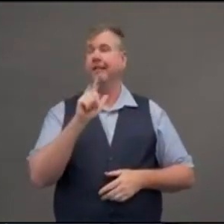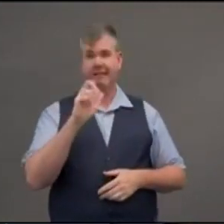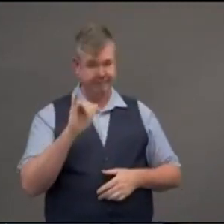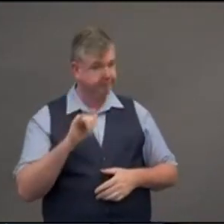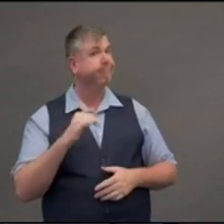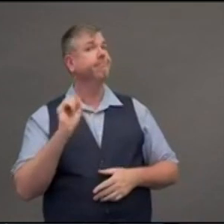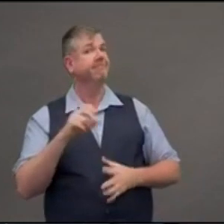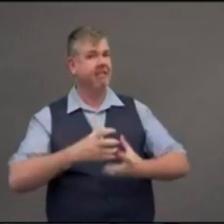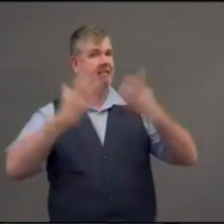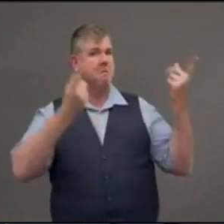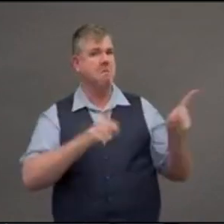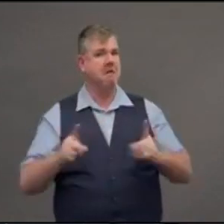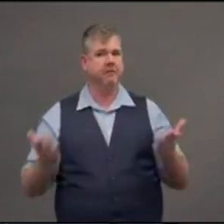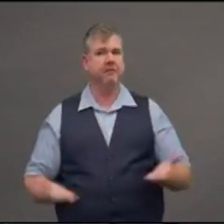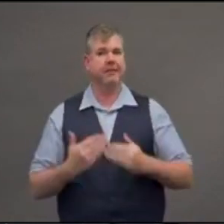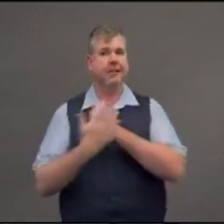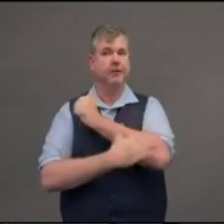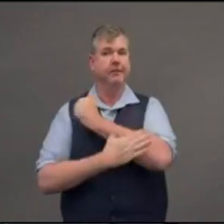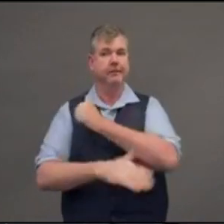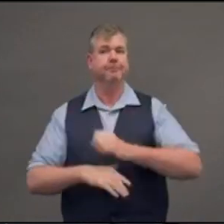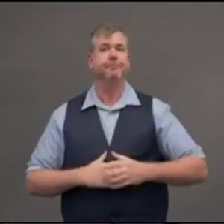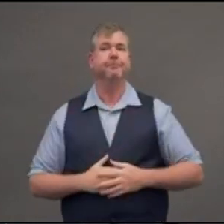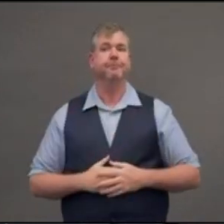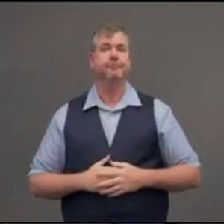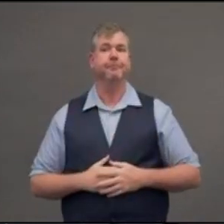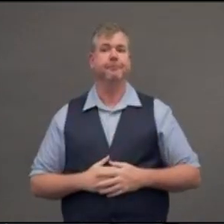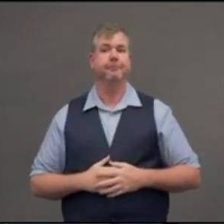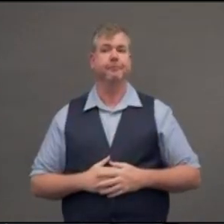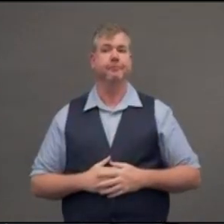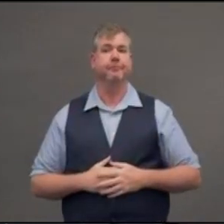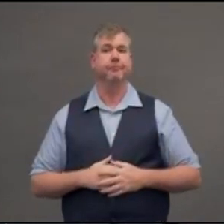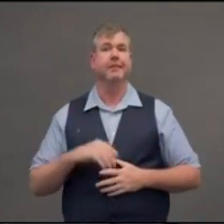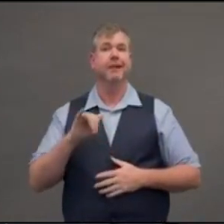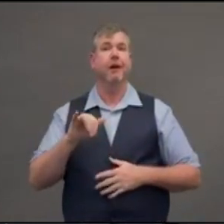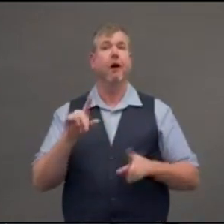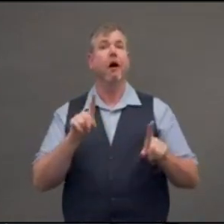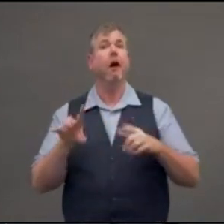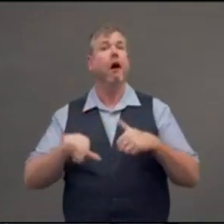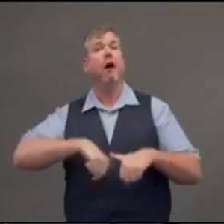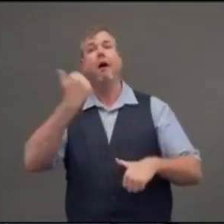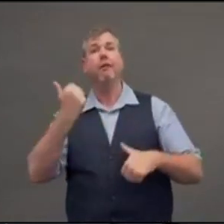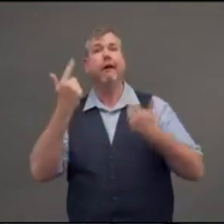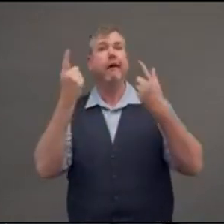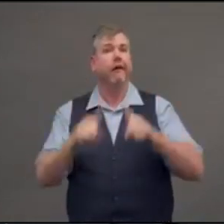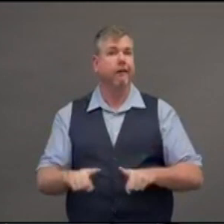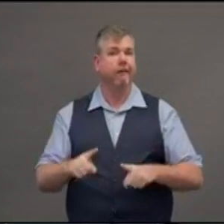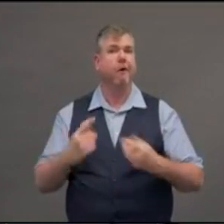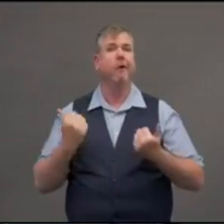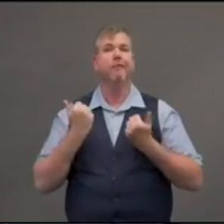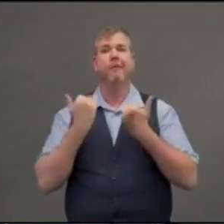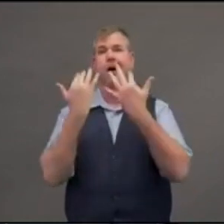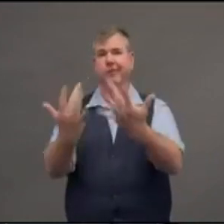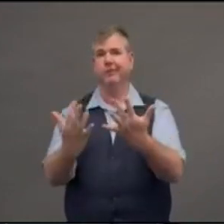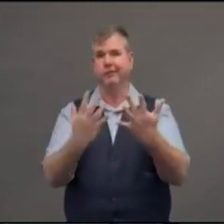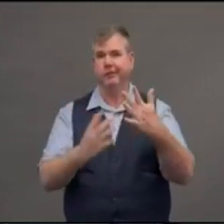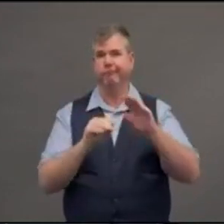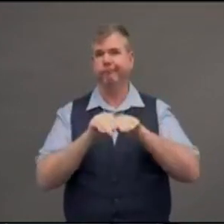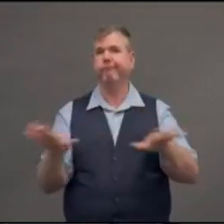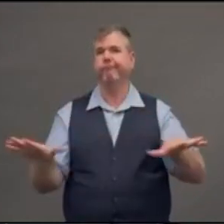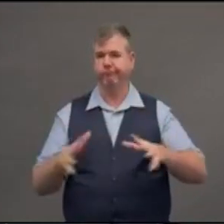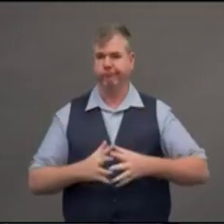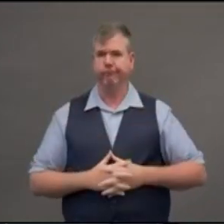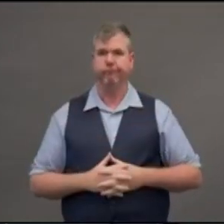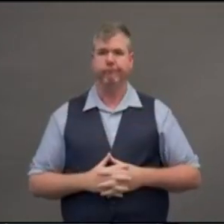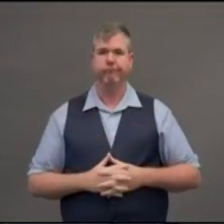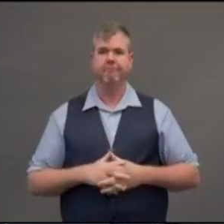the wildfires that we're having across the county, and we will keep you posted on all of this information. Let's go ahead and jump into the dive